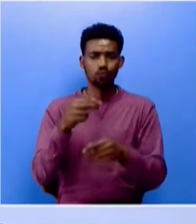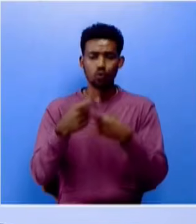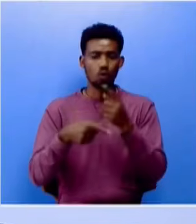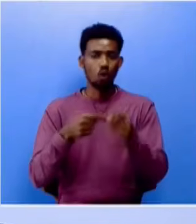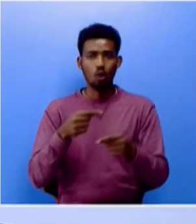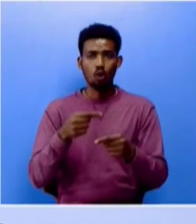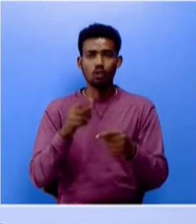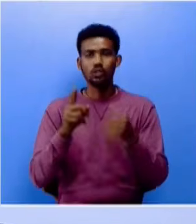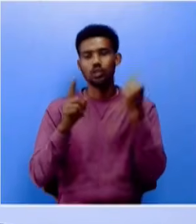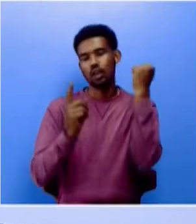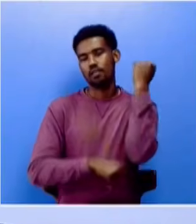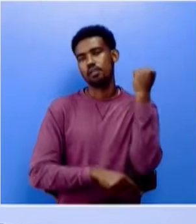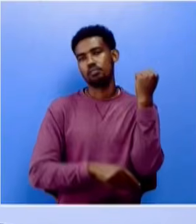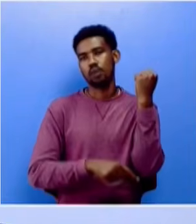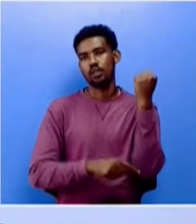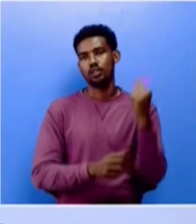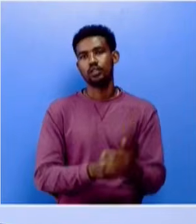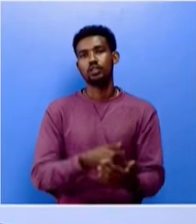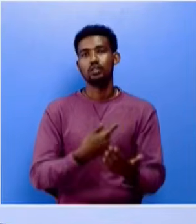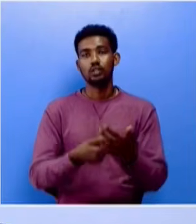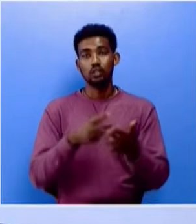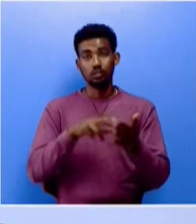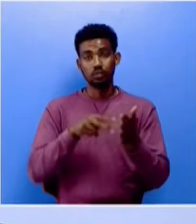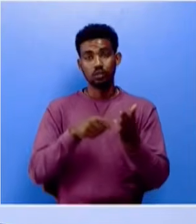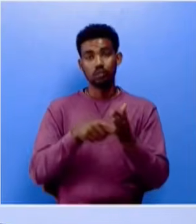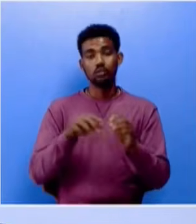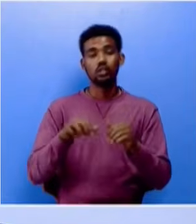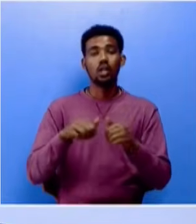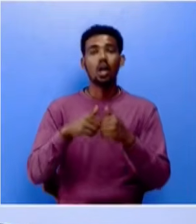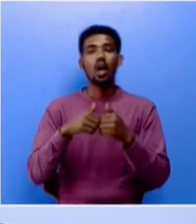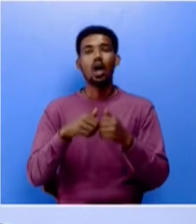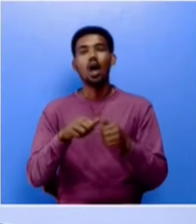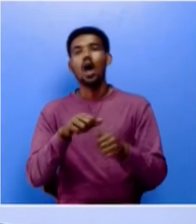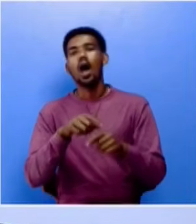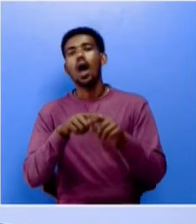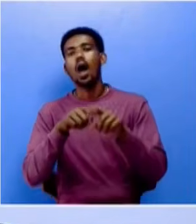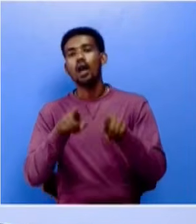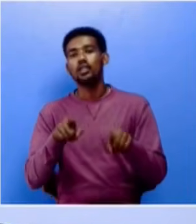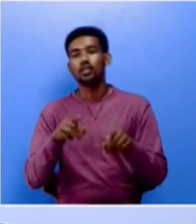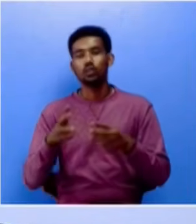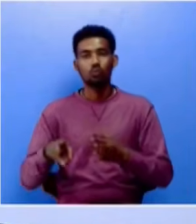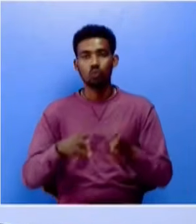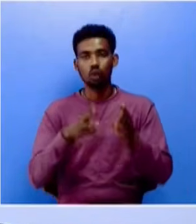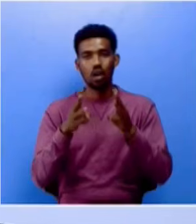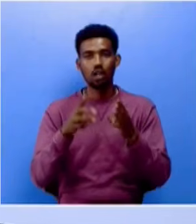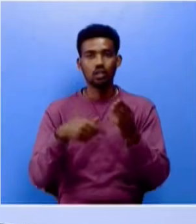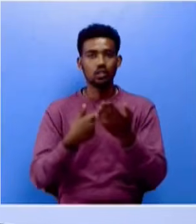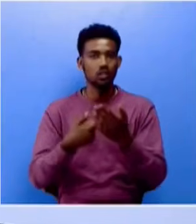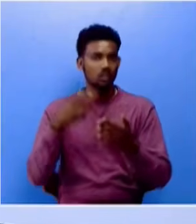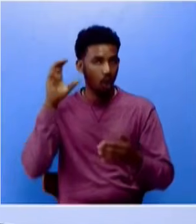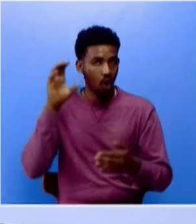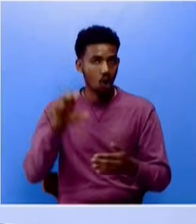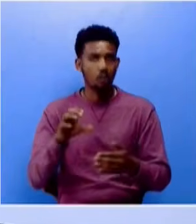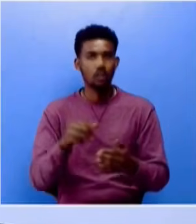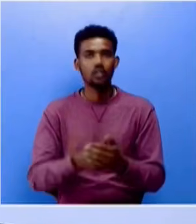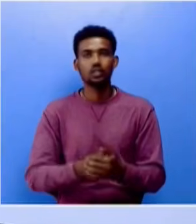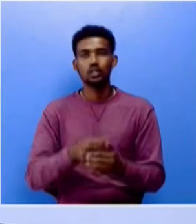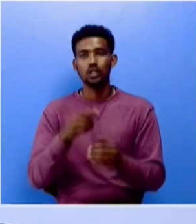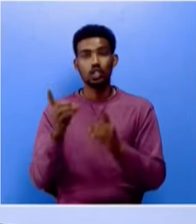Because that is a strong advice. This means, in other ways, that can be said, obligation. If you don't